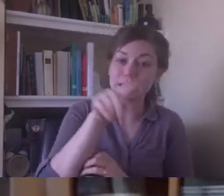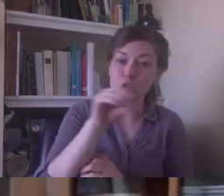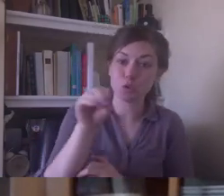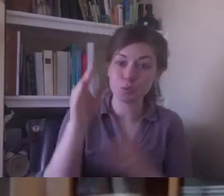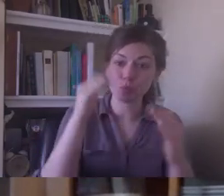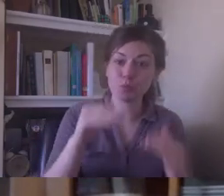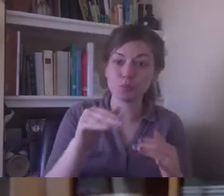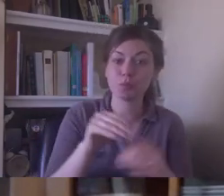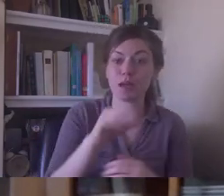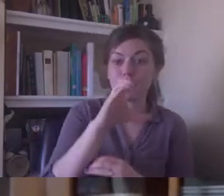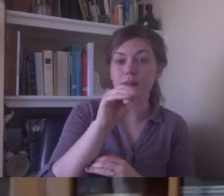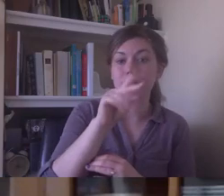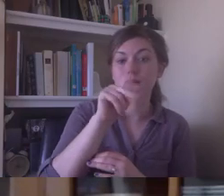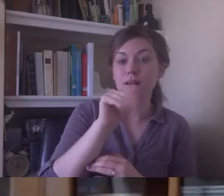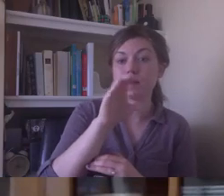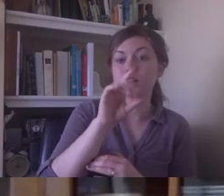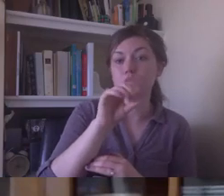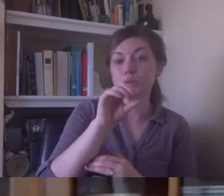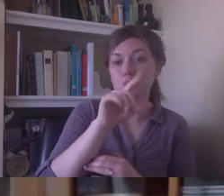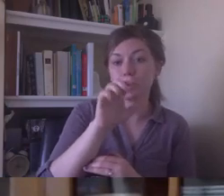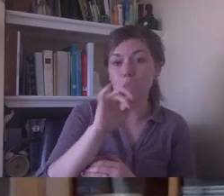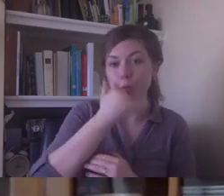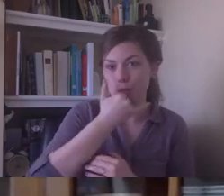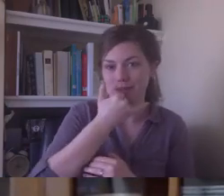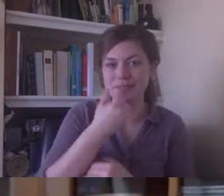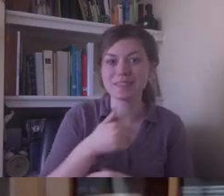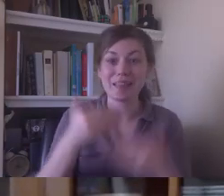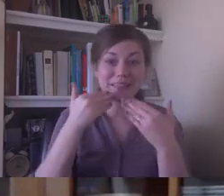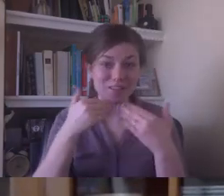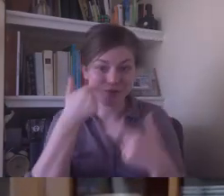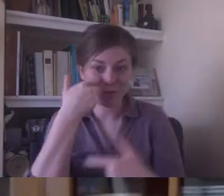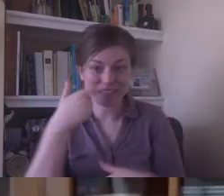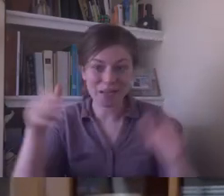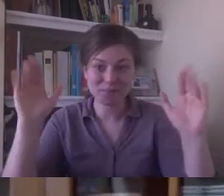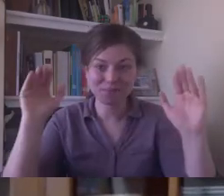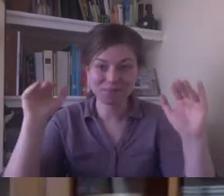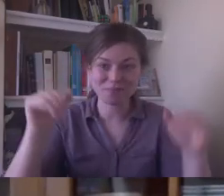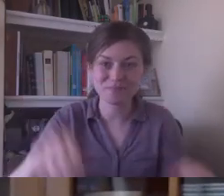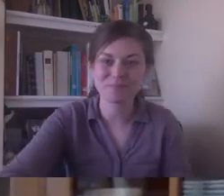on the Interpreters YouTube channel. All right, thanks for stopping by.